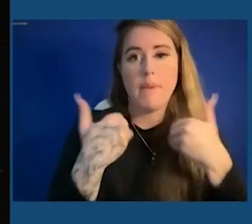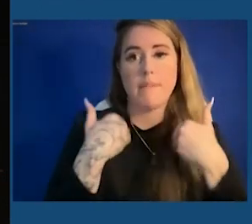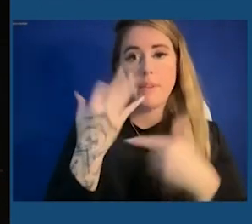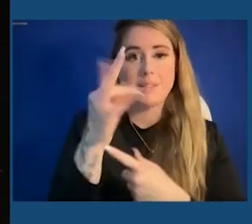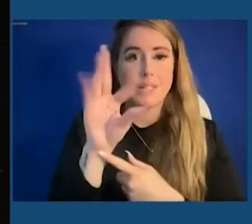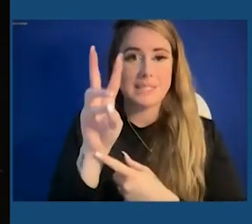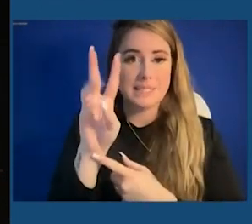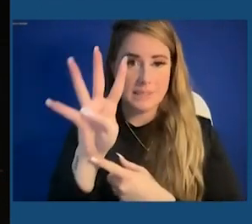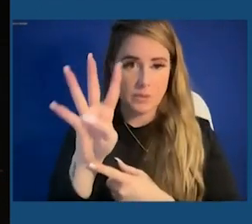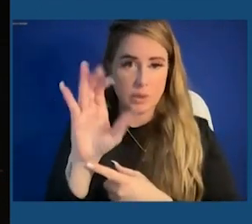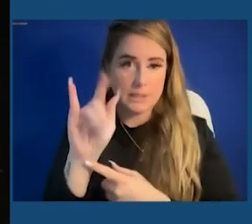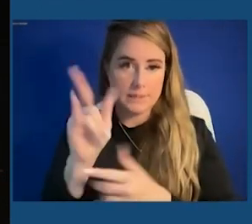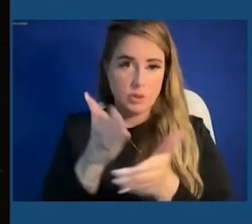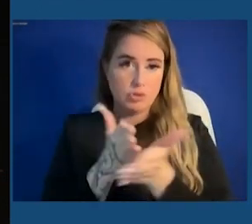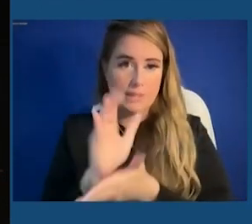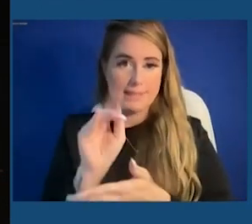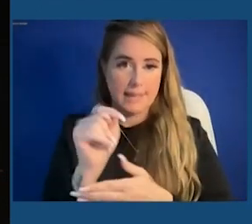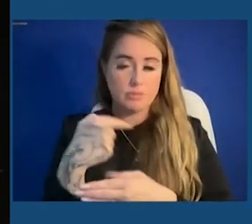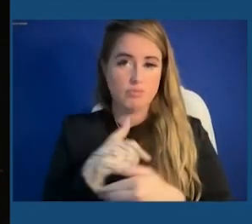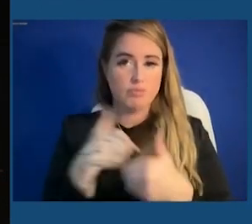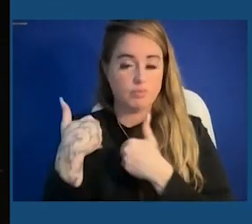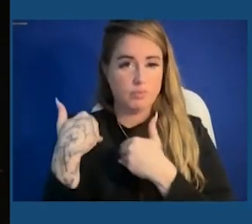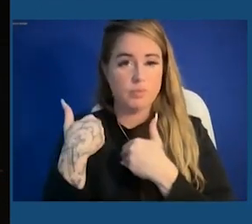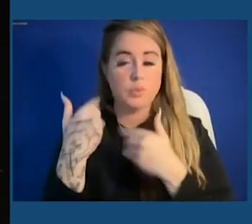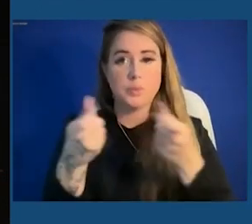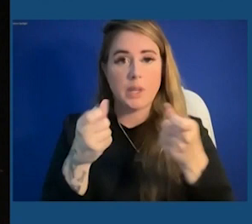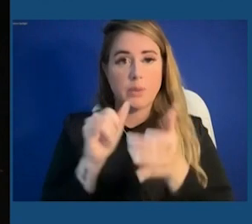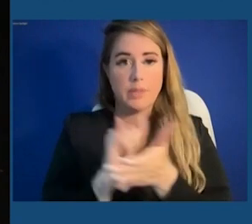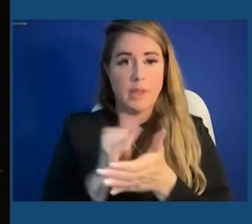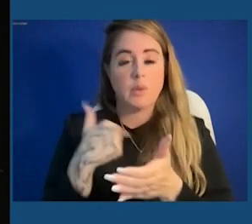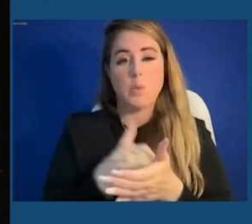1964 Civil Rights Act. And we have